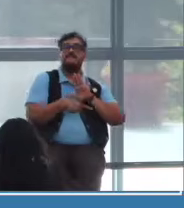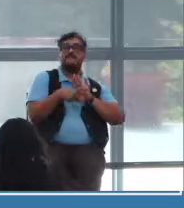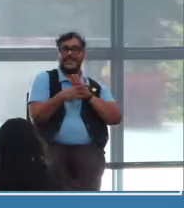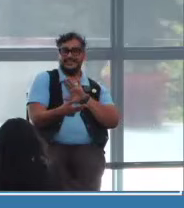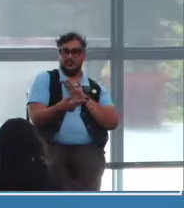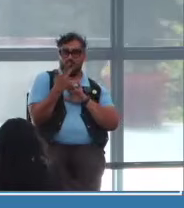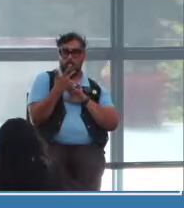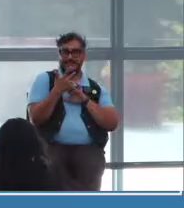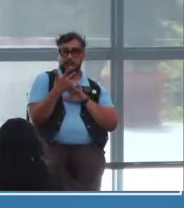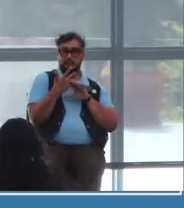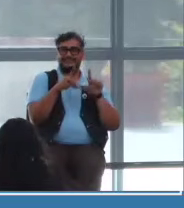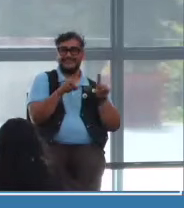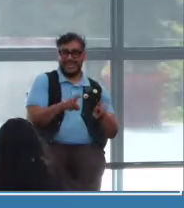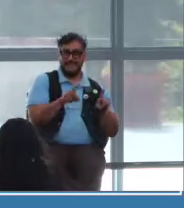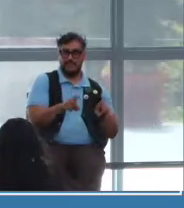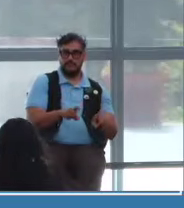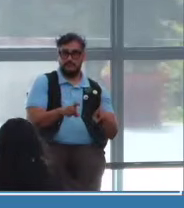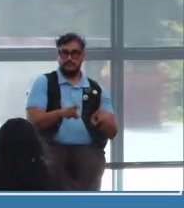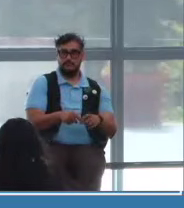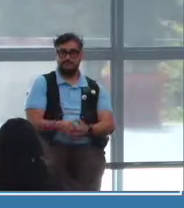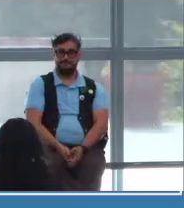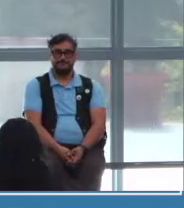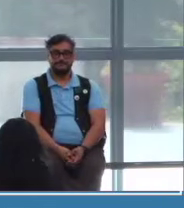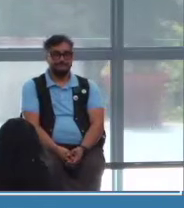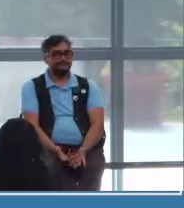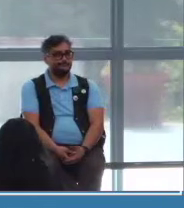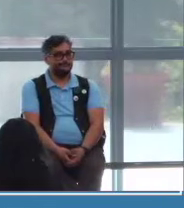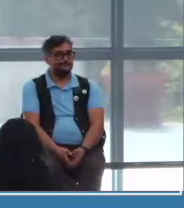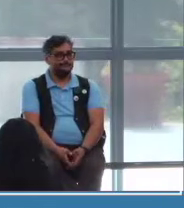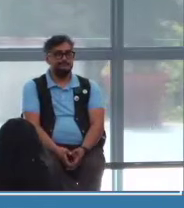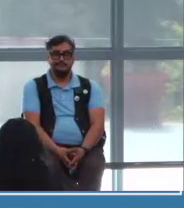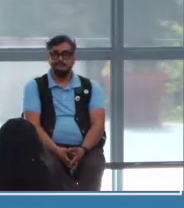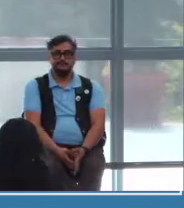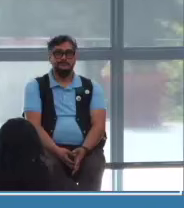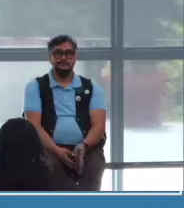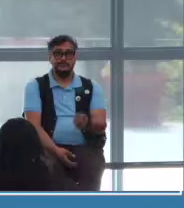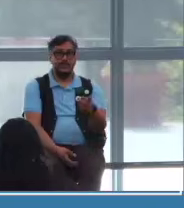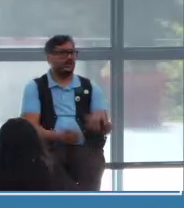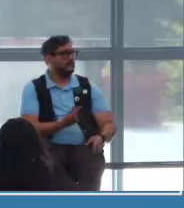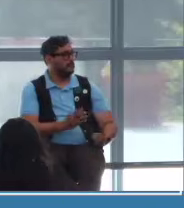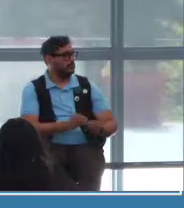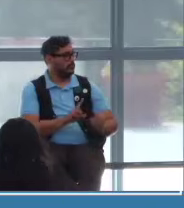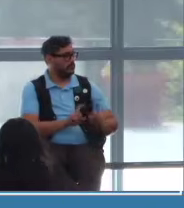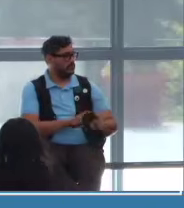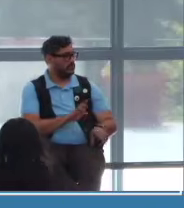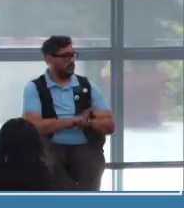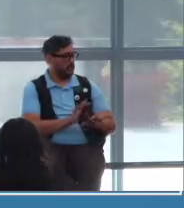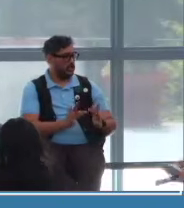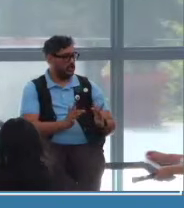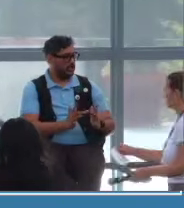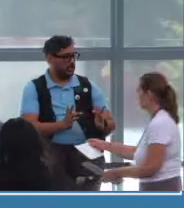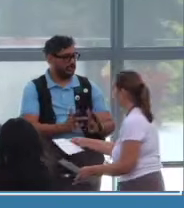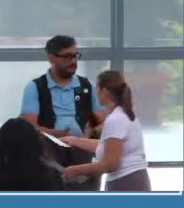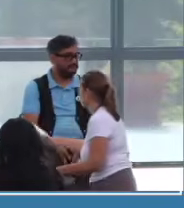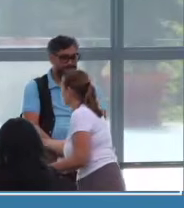called Vor for Sjogren's. Mia? We have a few more online. One is, what are